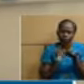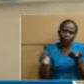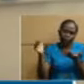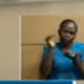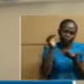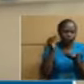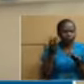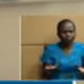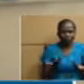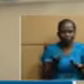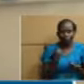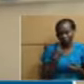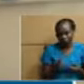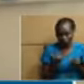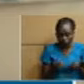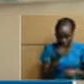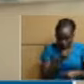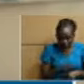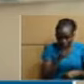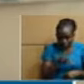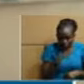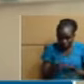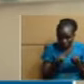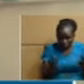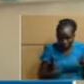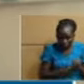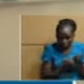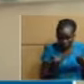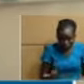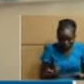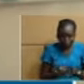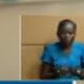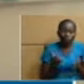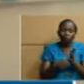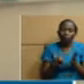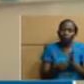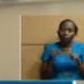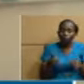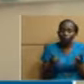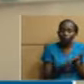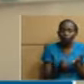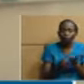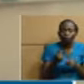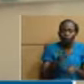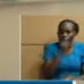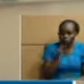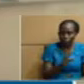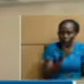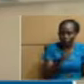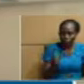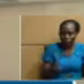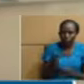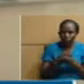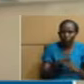we realize that how many older persons are we supporting? The population of Uganda, the population of older persons is